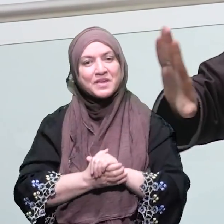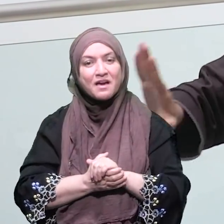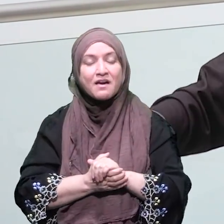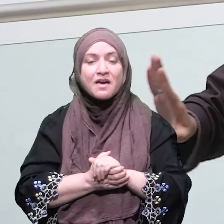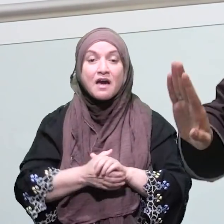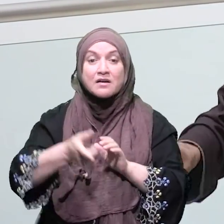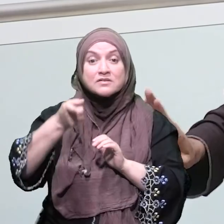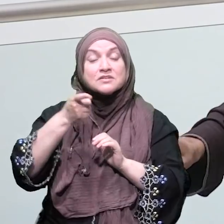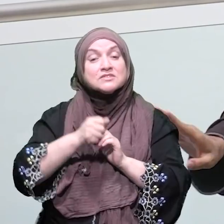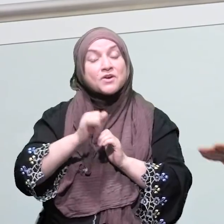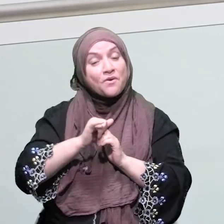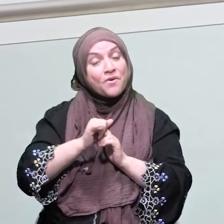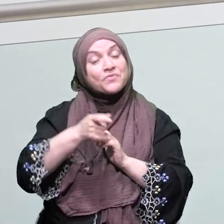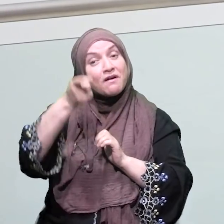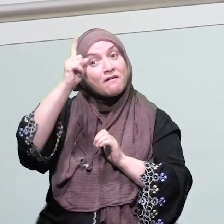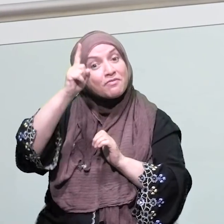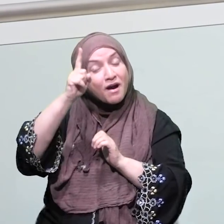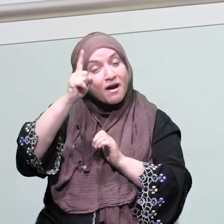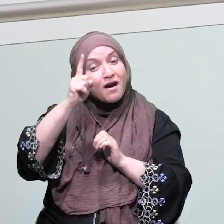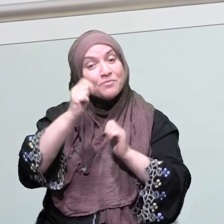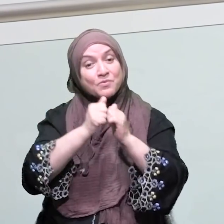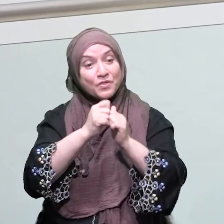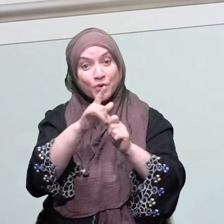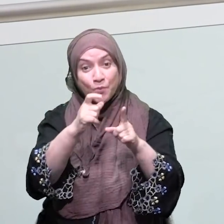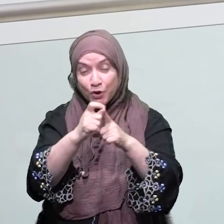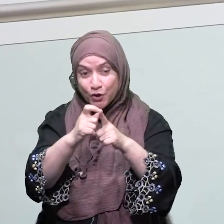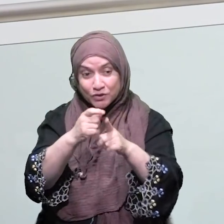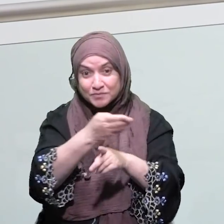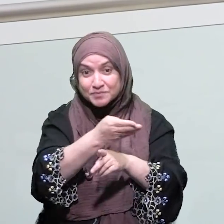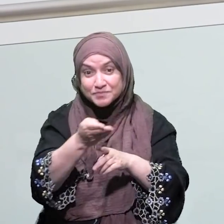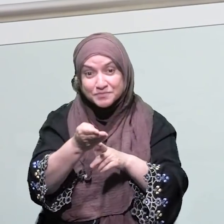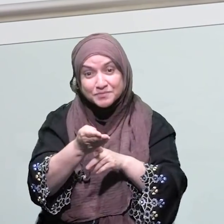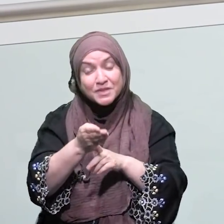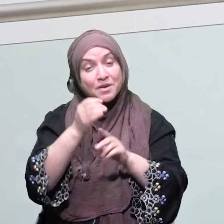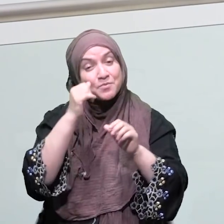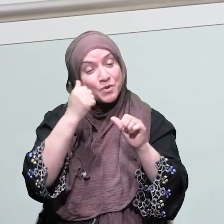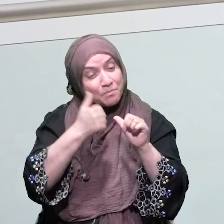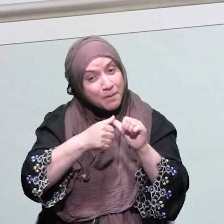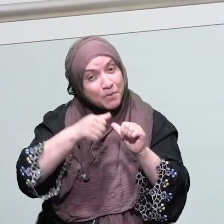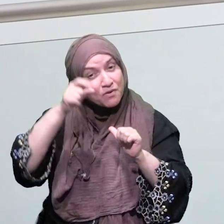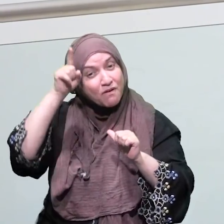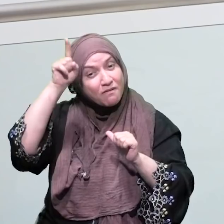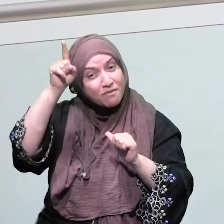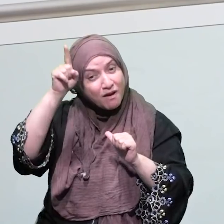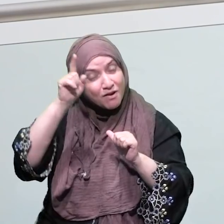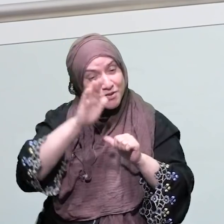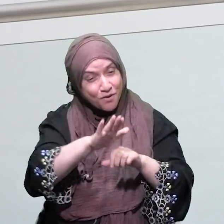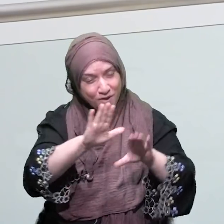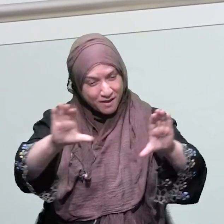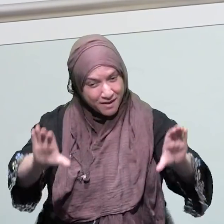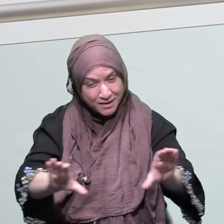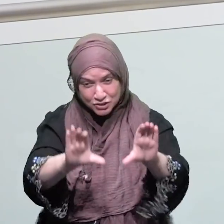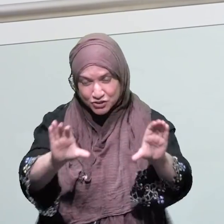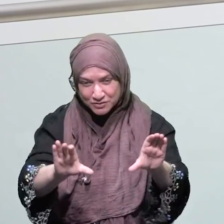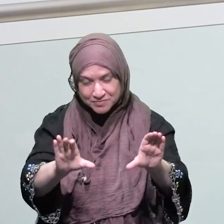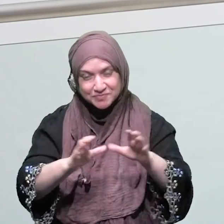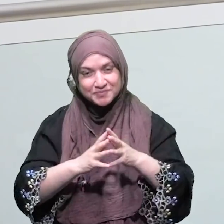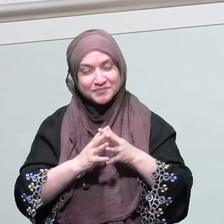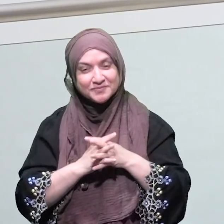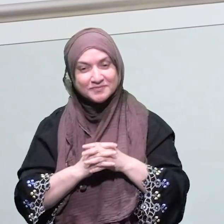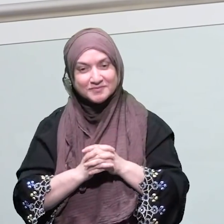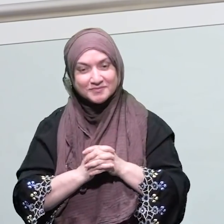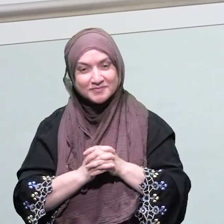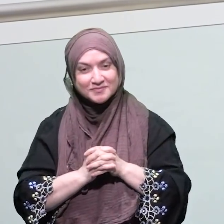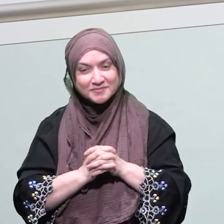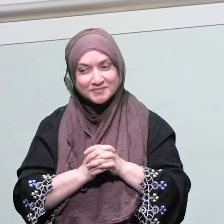just not finding an opening. But the moment that you forget, Shaytan will devour your heart. And that